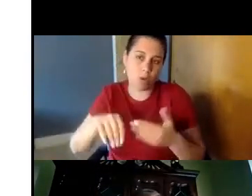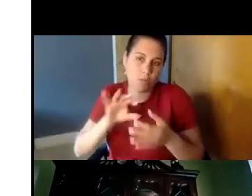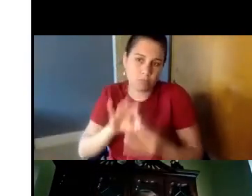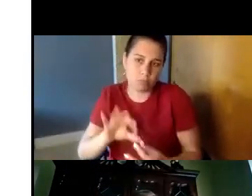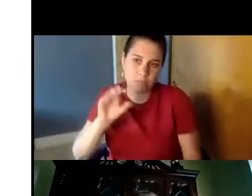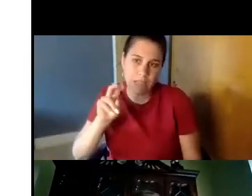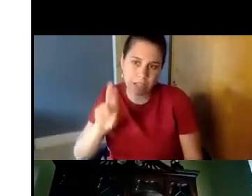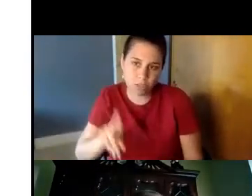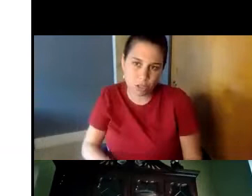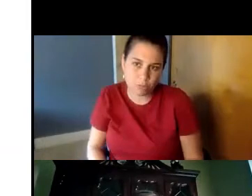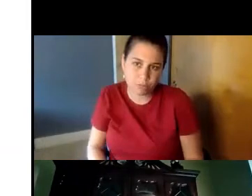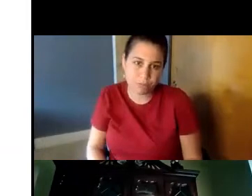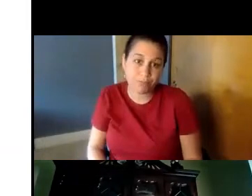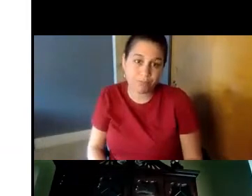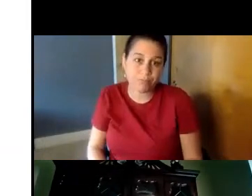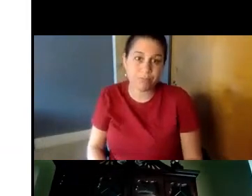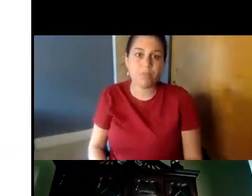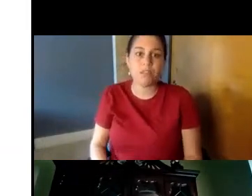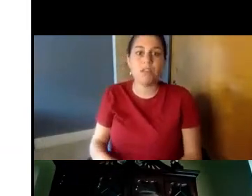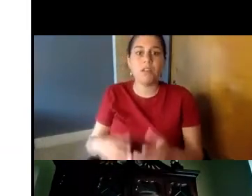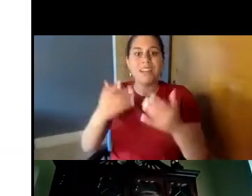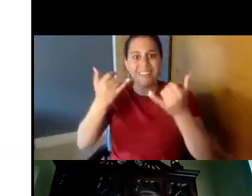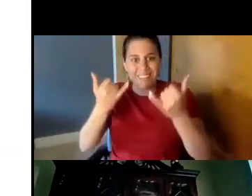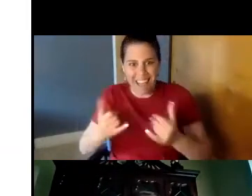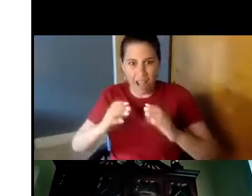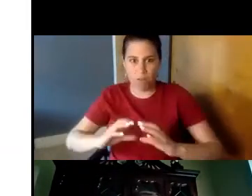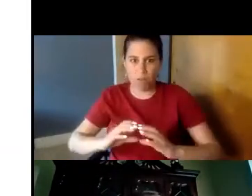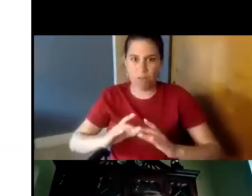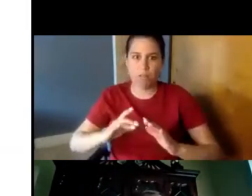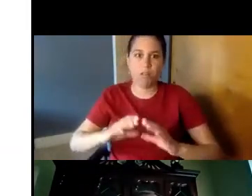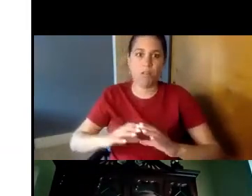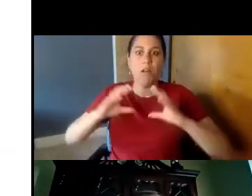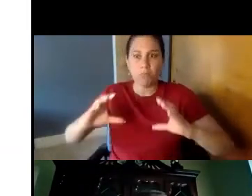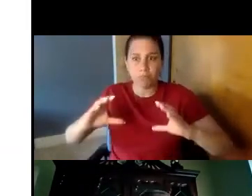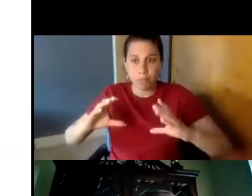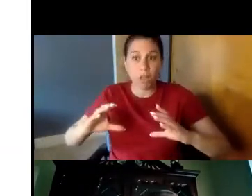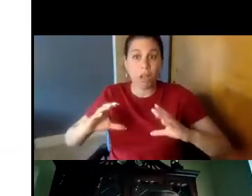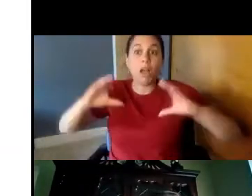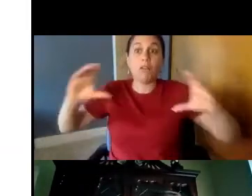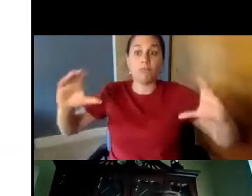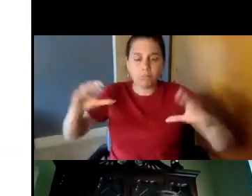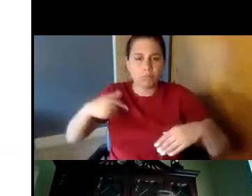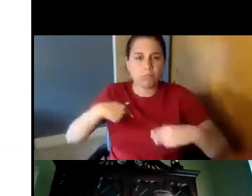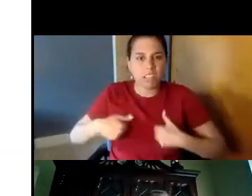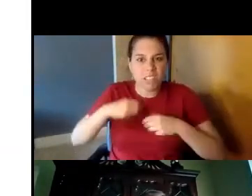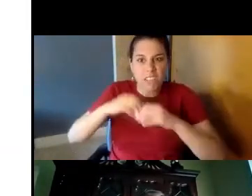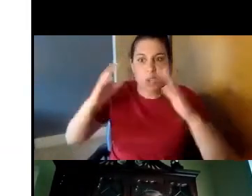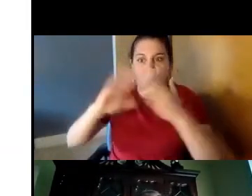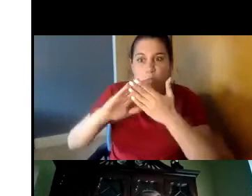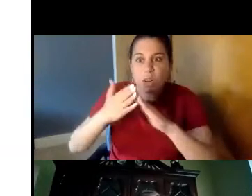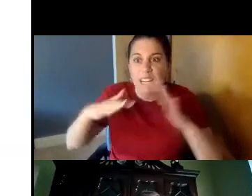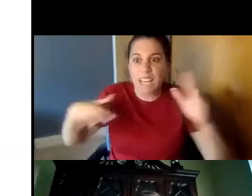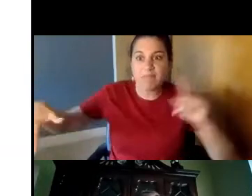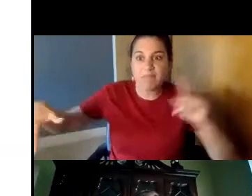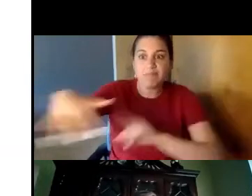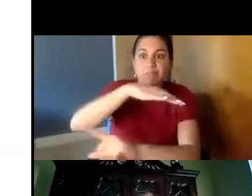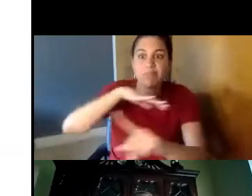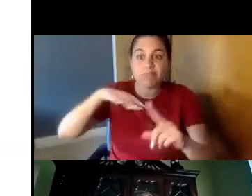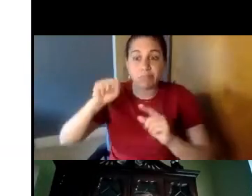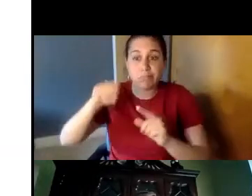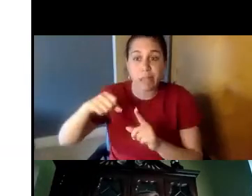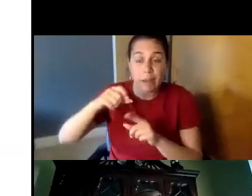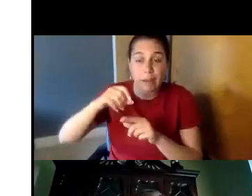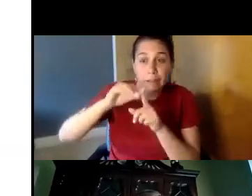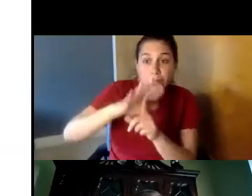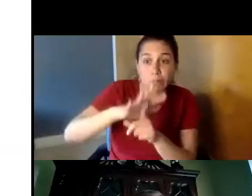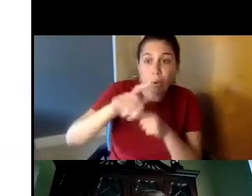live in a community with a built environment that could change their exposure to different carcinogens. They're part of relationships